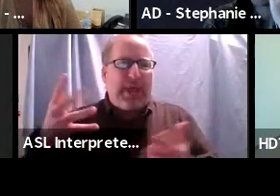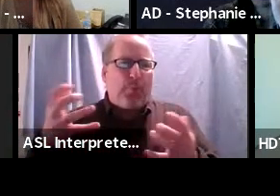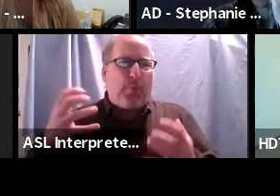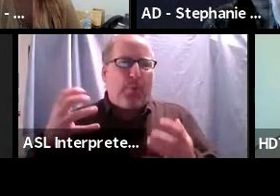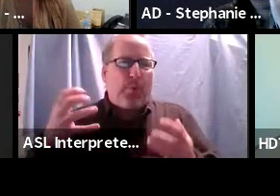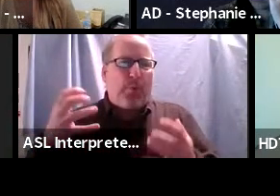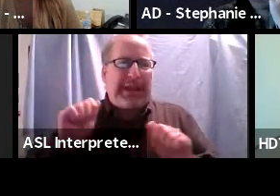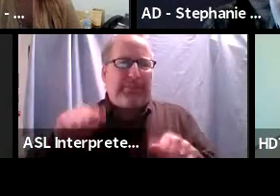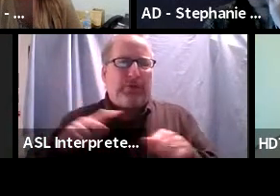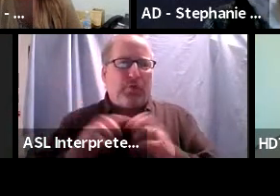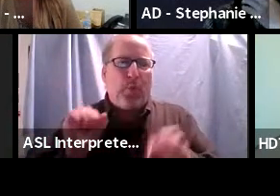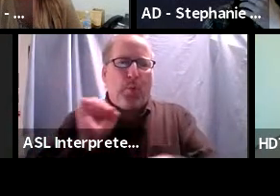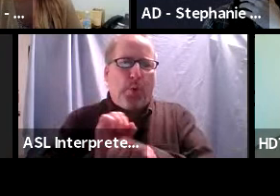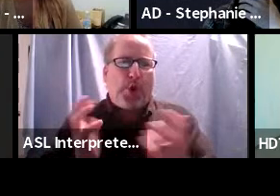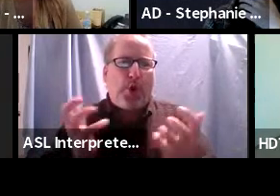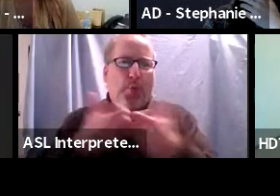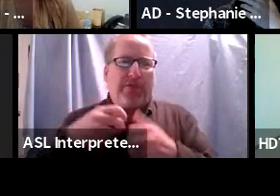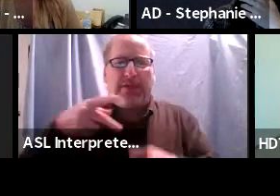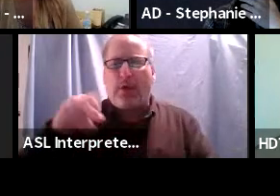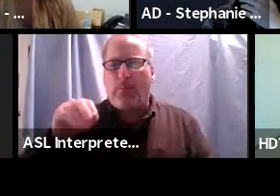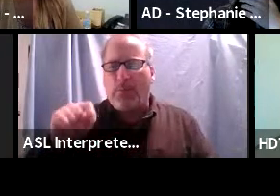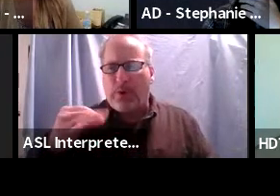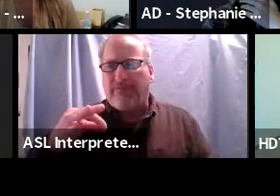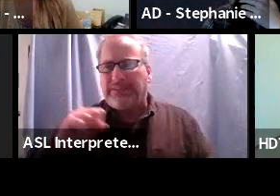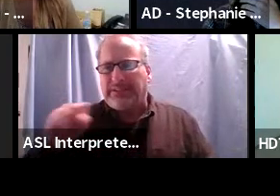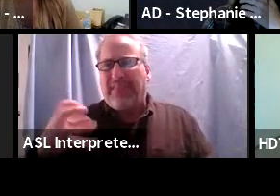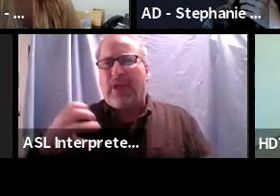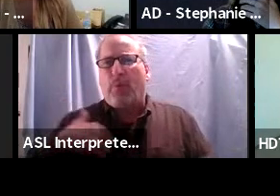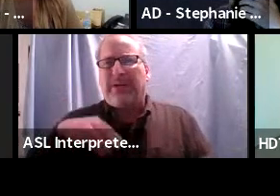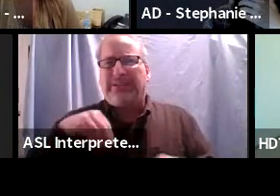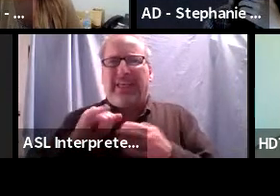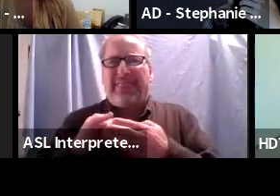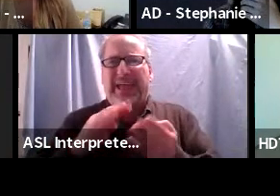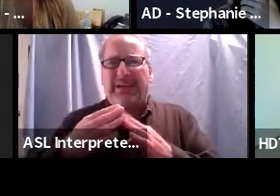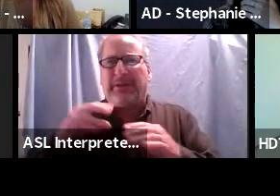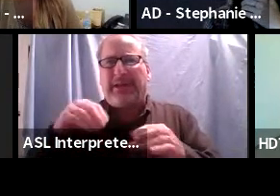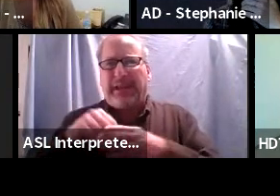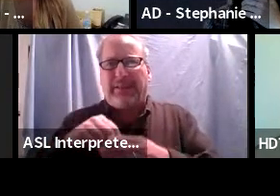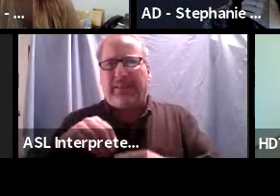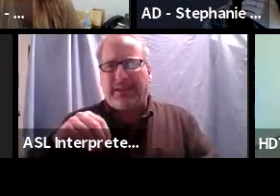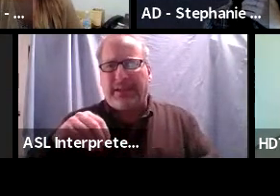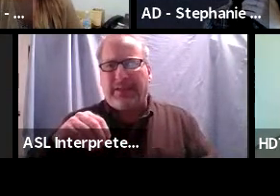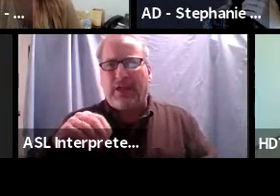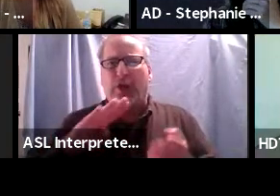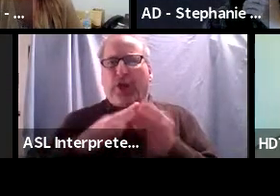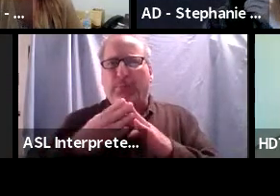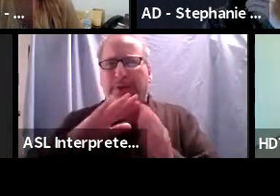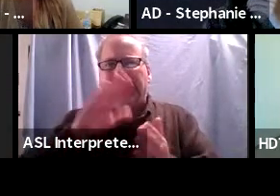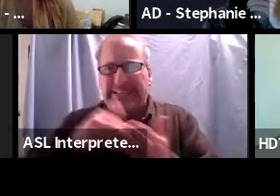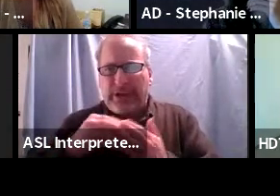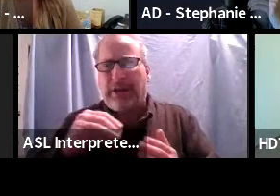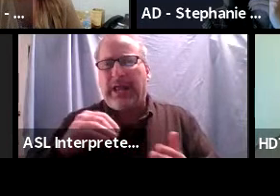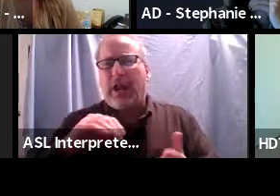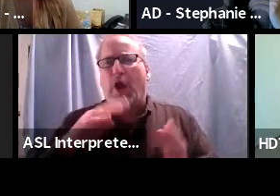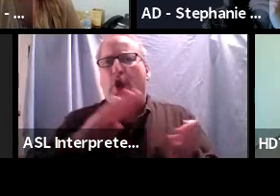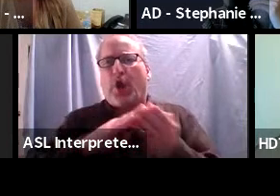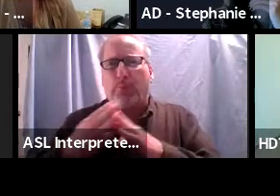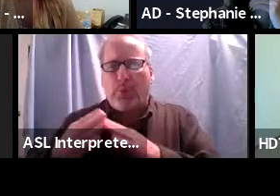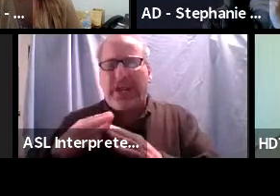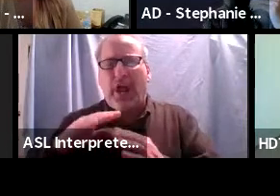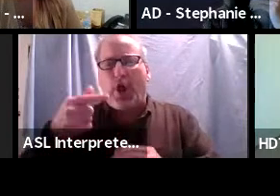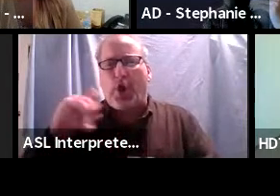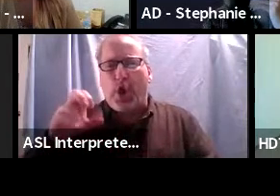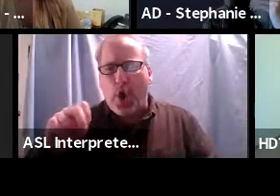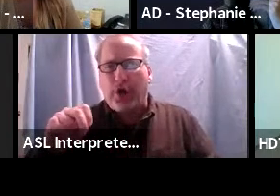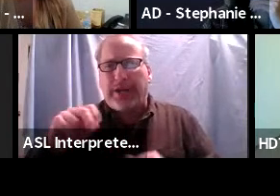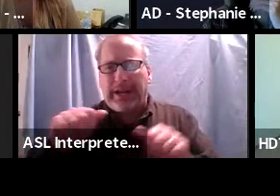able to work with the Port of Stockton, but they really wanted us in that community, in the Bog Center, community center, the community garden area. We were down